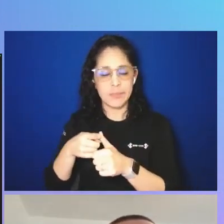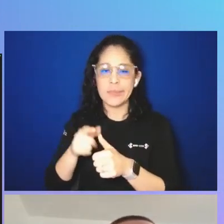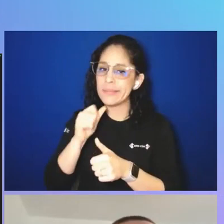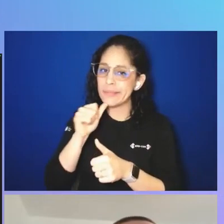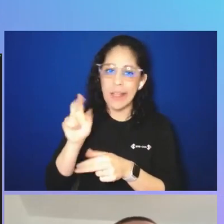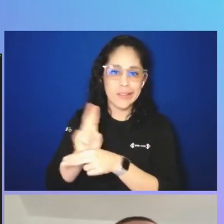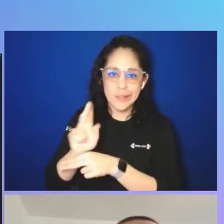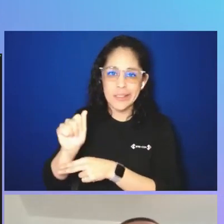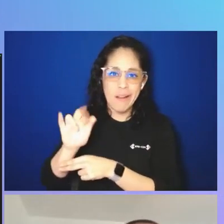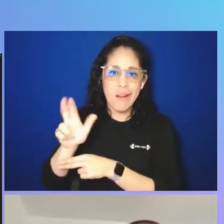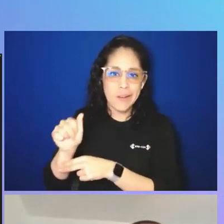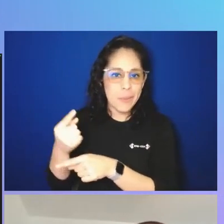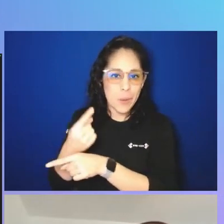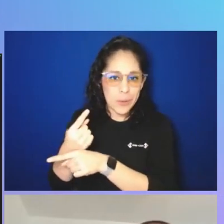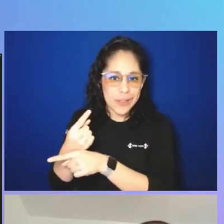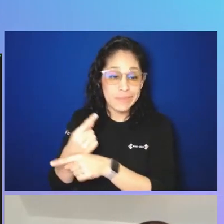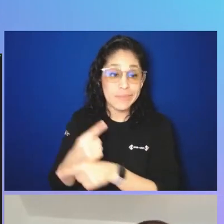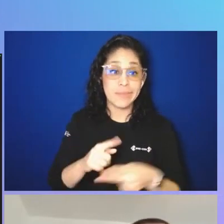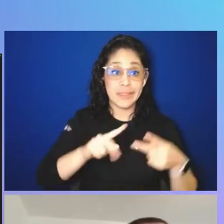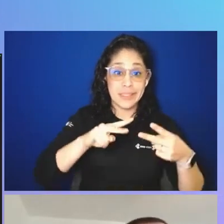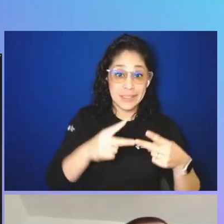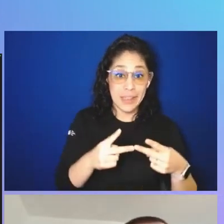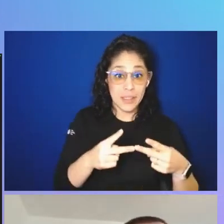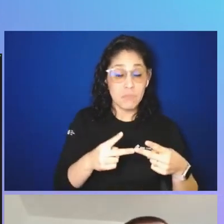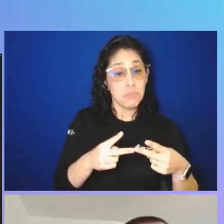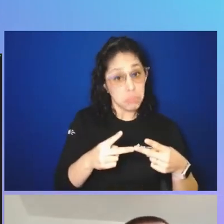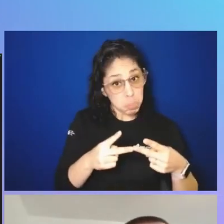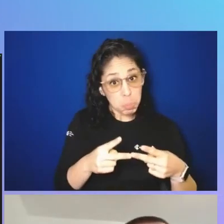and two, using ARIA correctly.